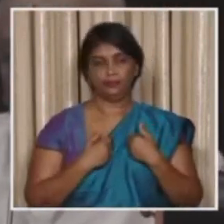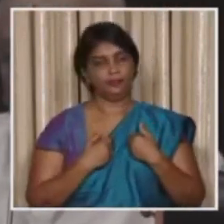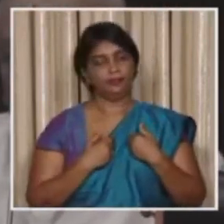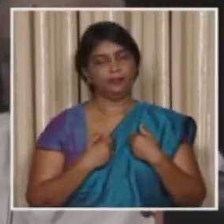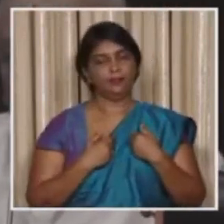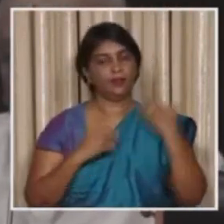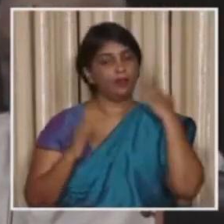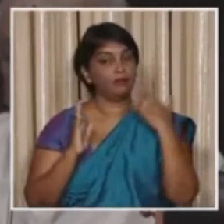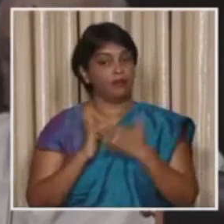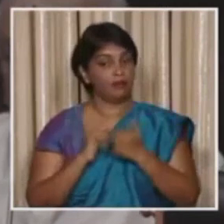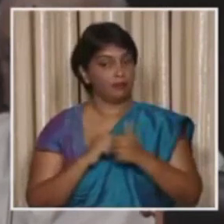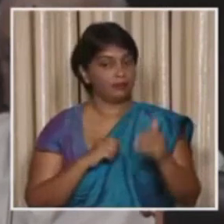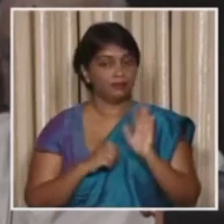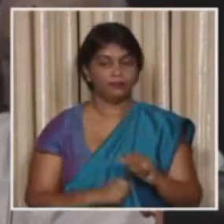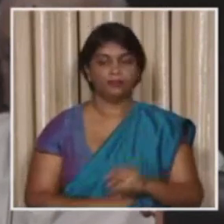worked towards.